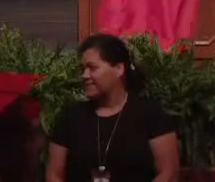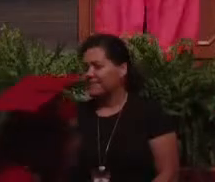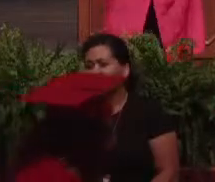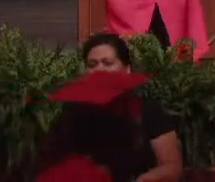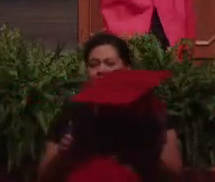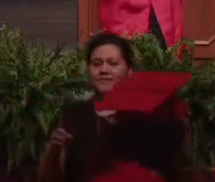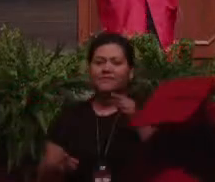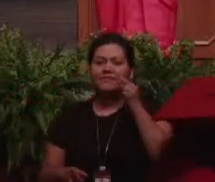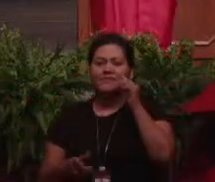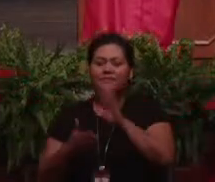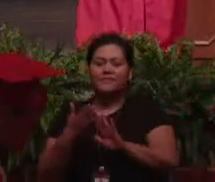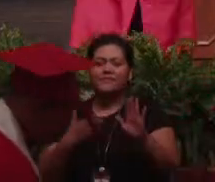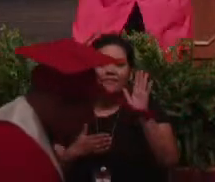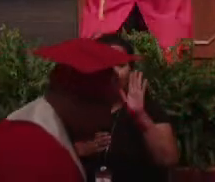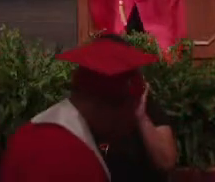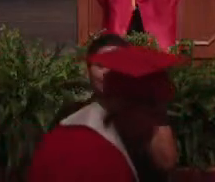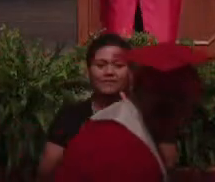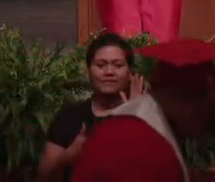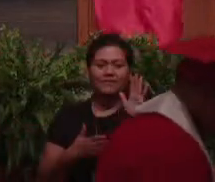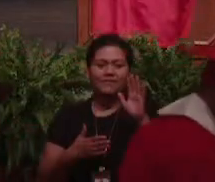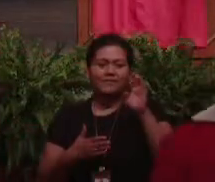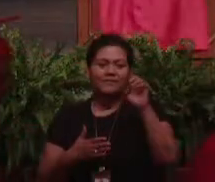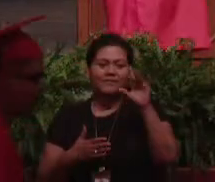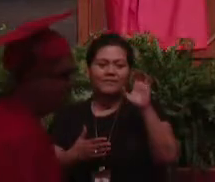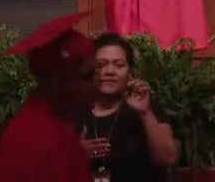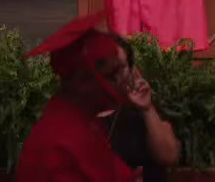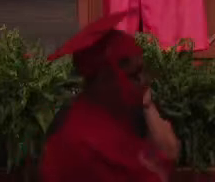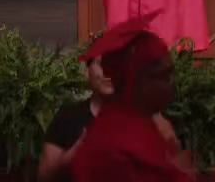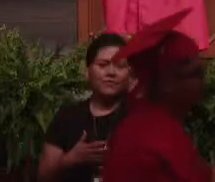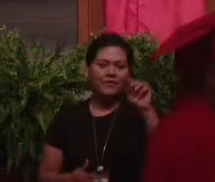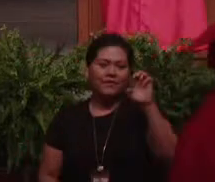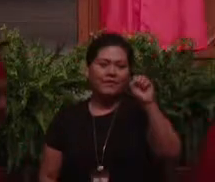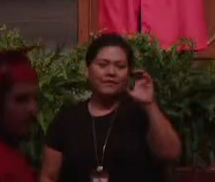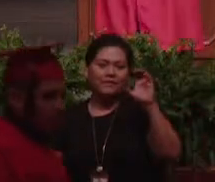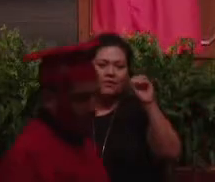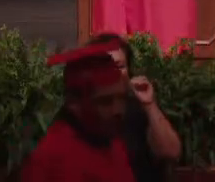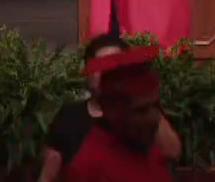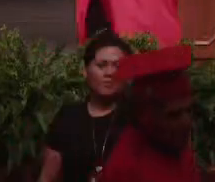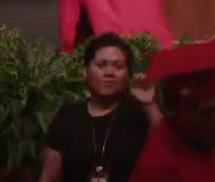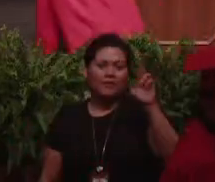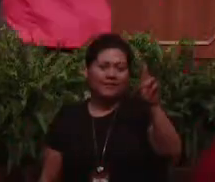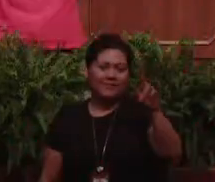Attending San Antonio College, Eddie Robert Escobar.